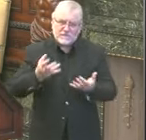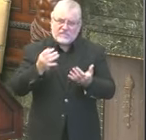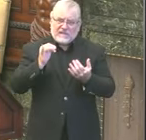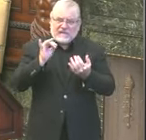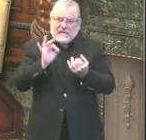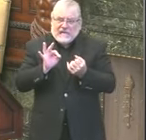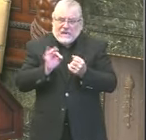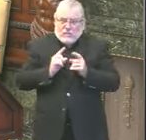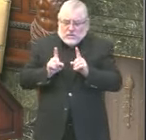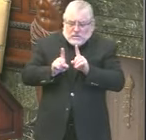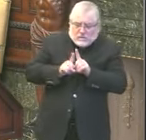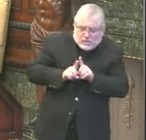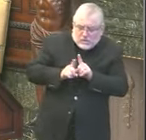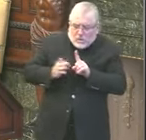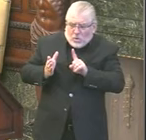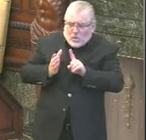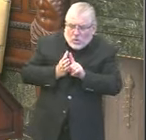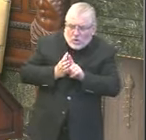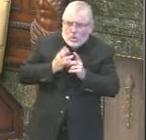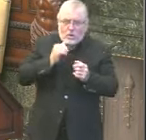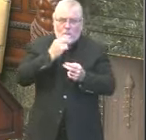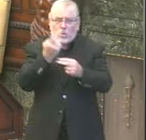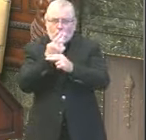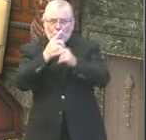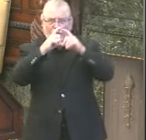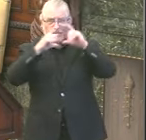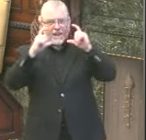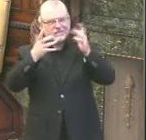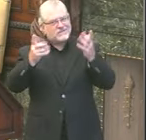situation. Okay, thank you.